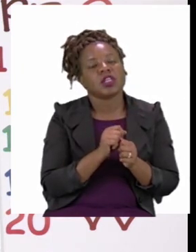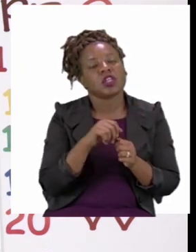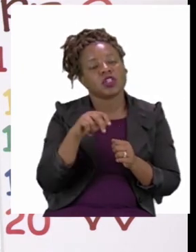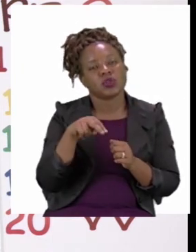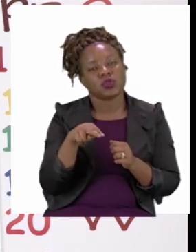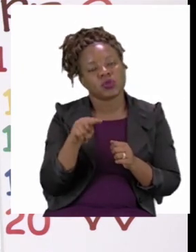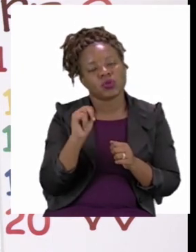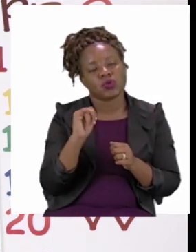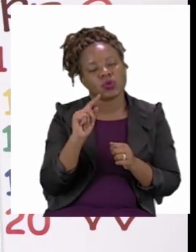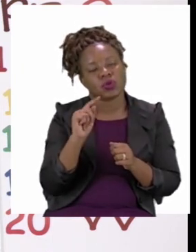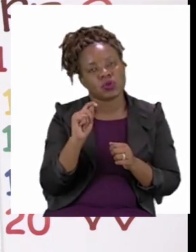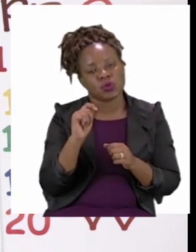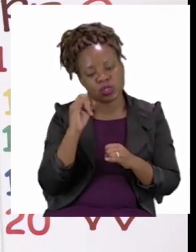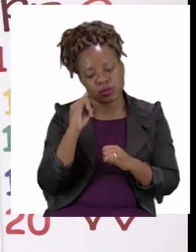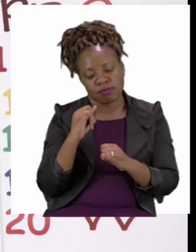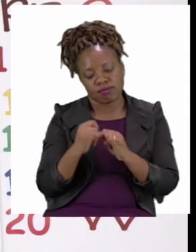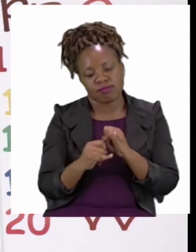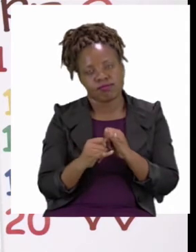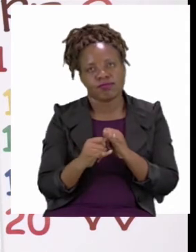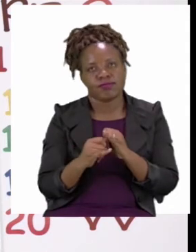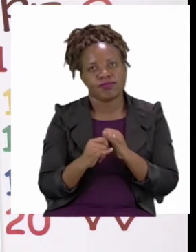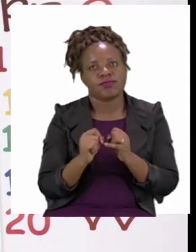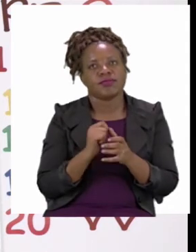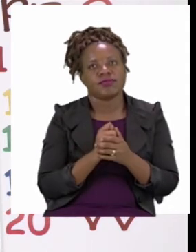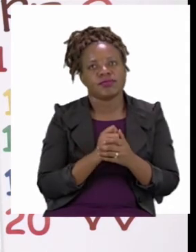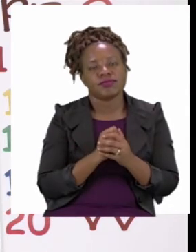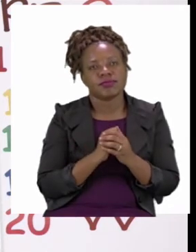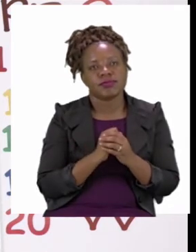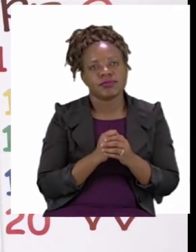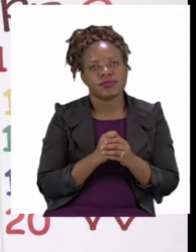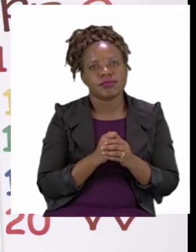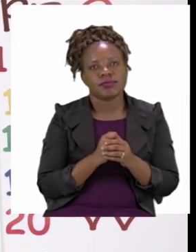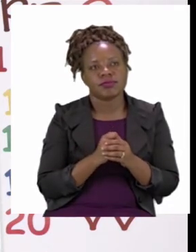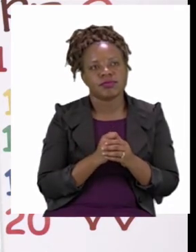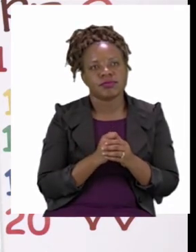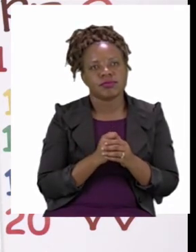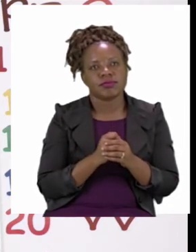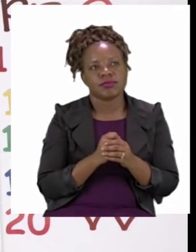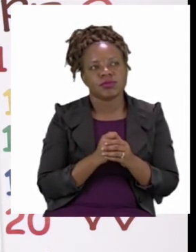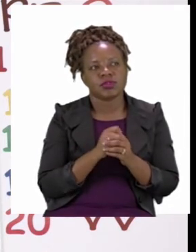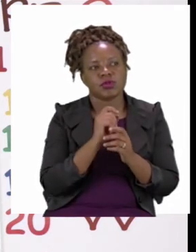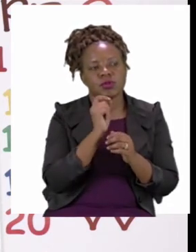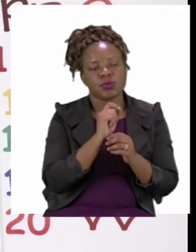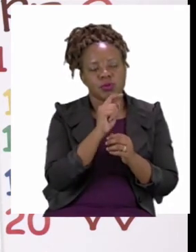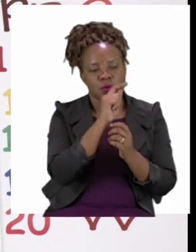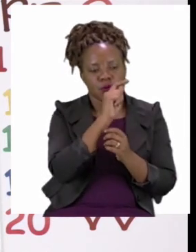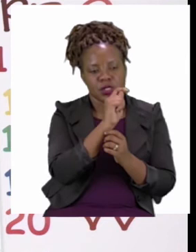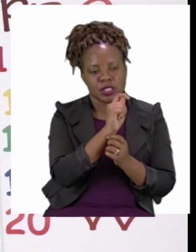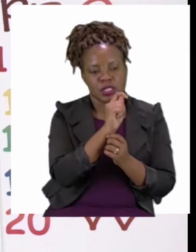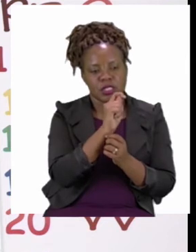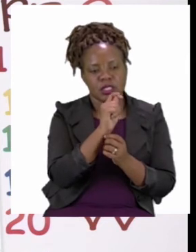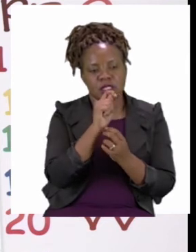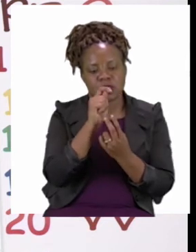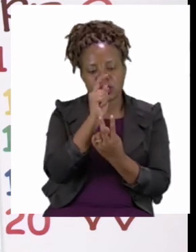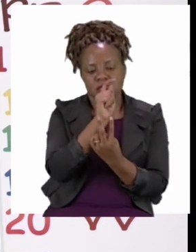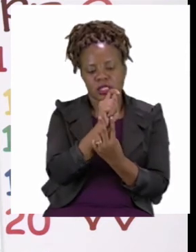here, and then we have our unit. And then after putting our 10, T for 10, and